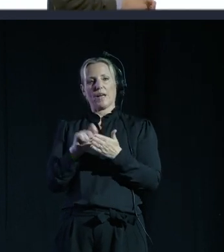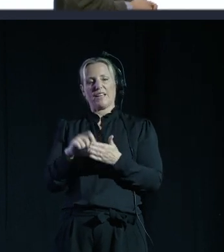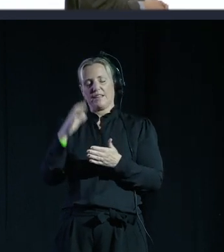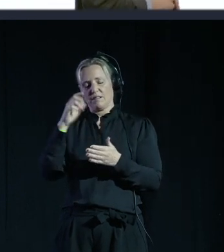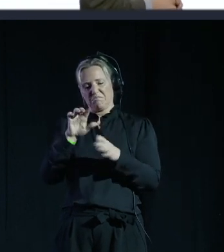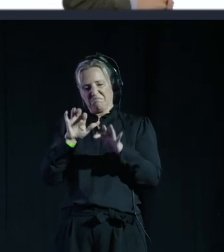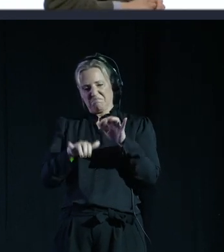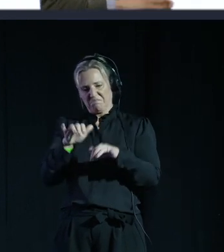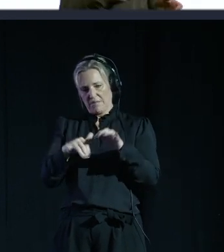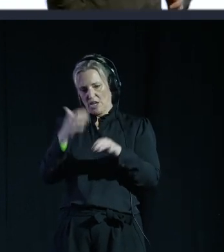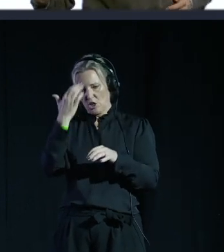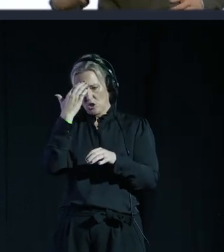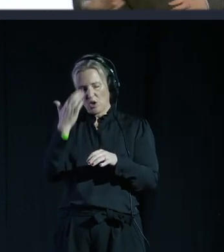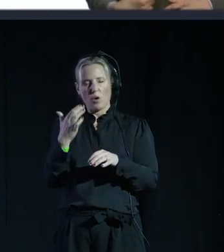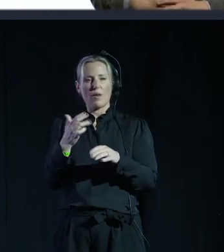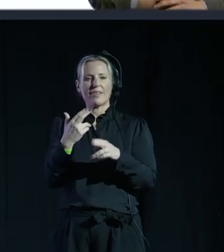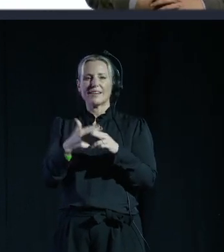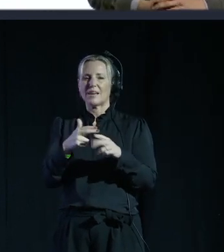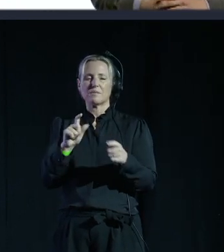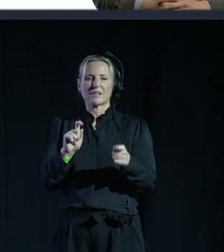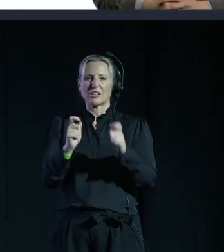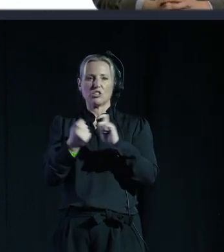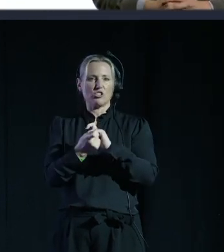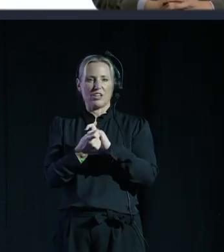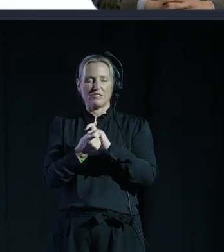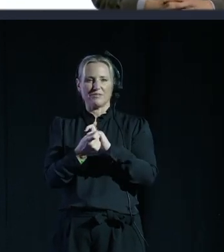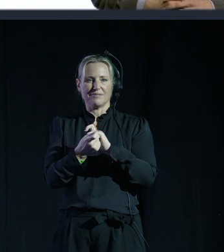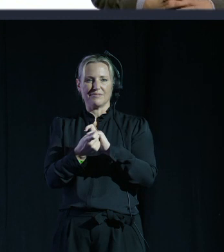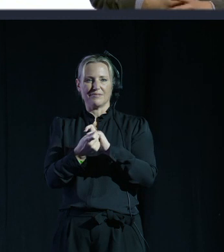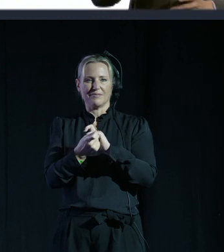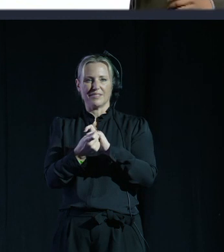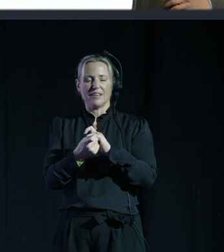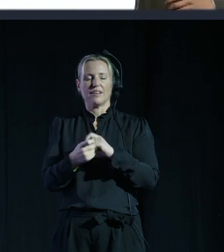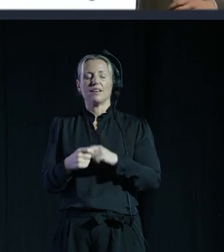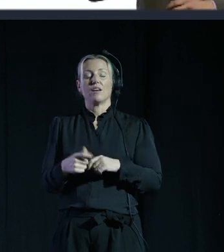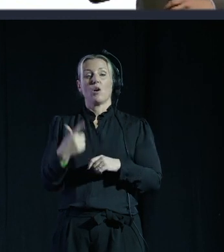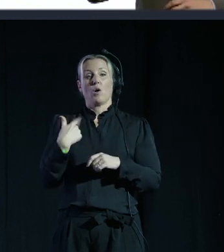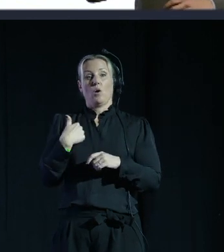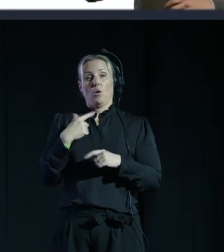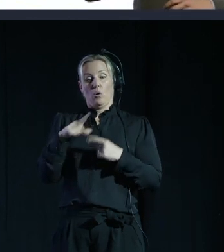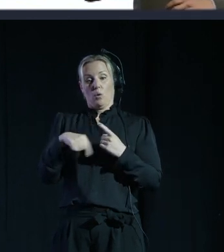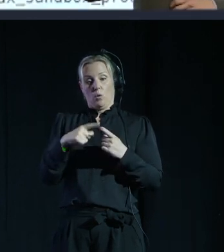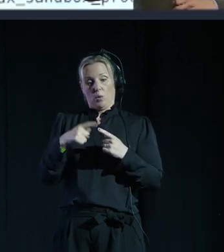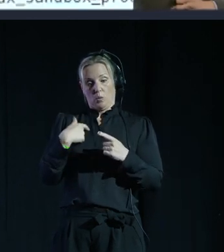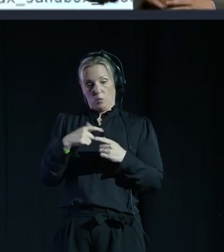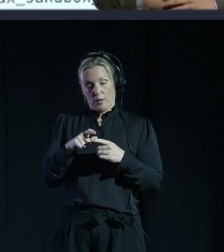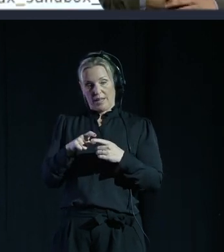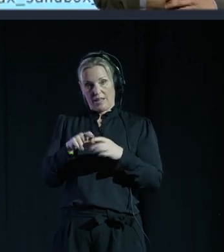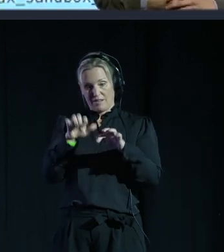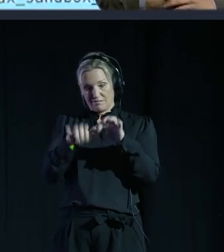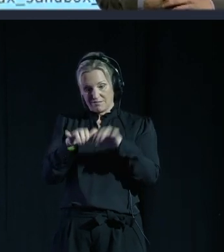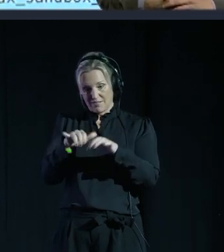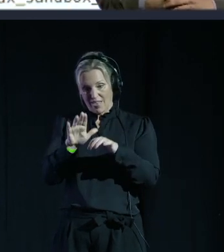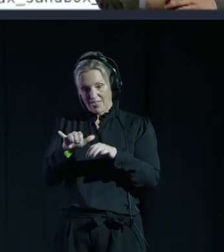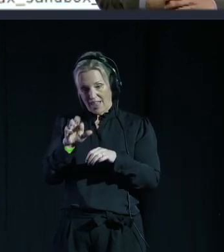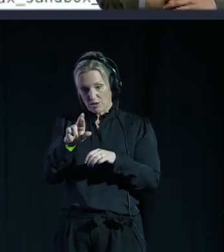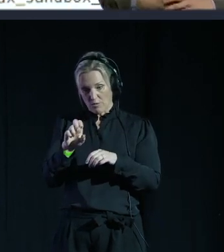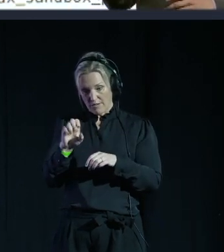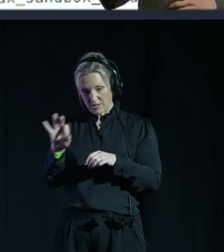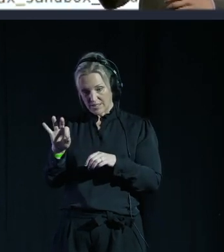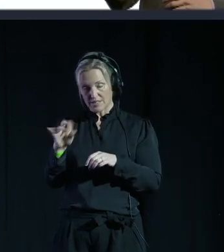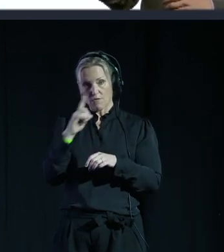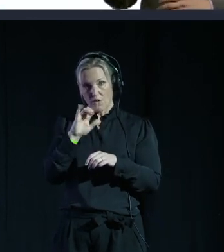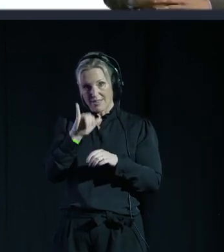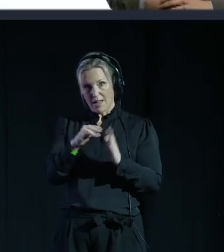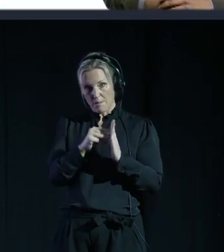are not going to change willy-nilly. It's not going to be pulled out from under us. And when we go to write that reference to that model in another project,